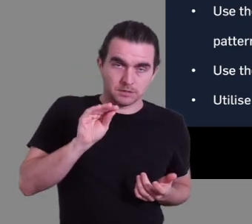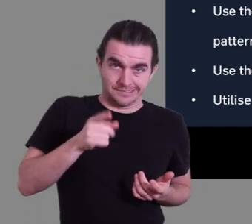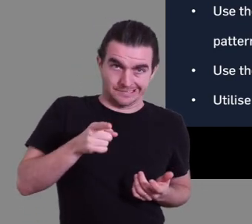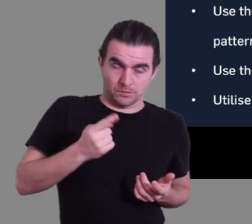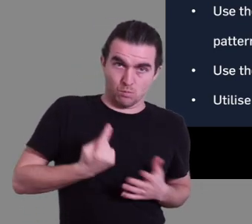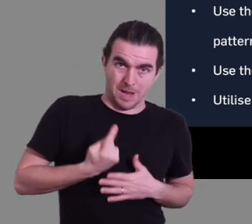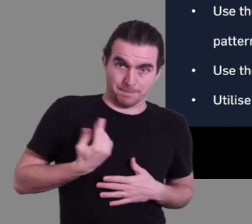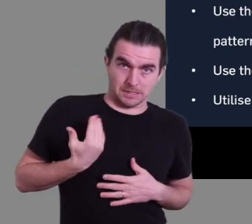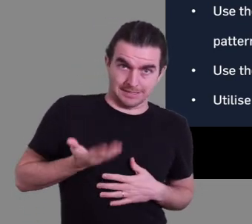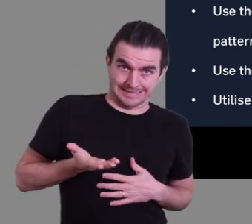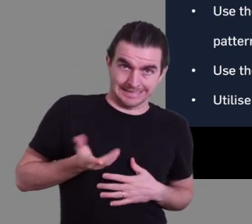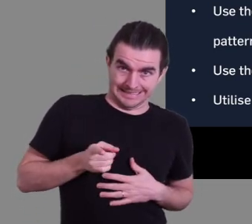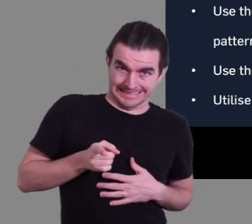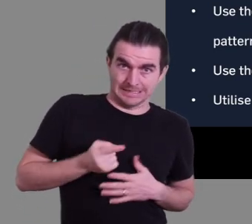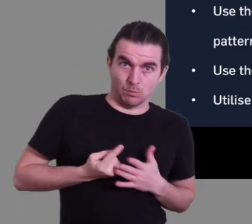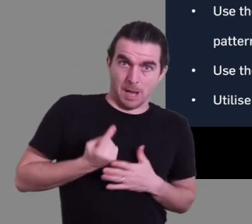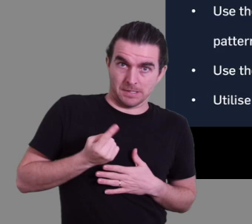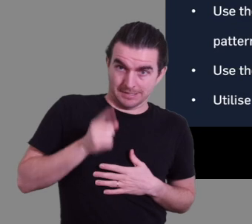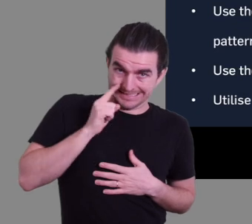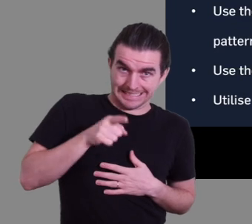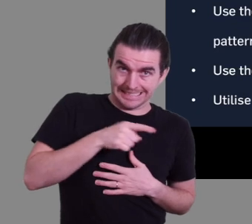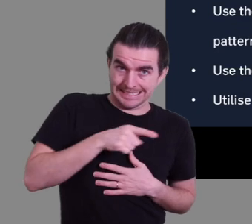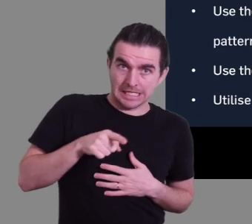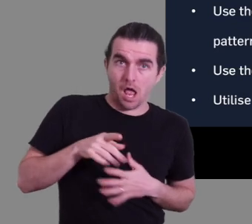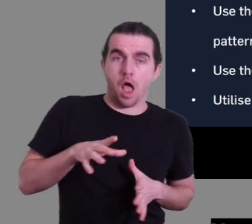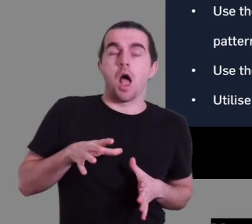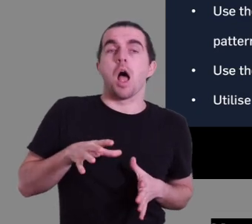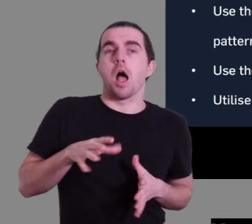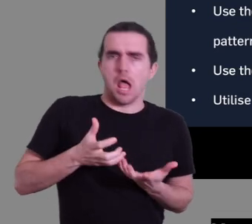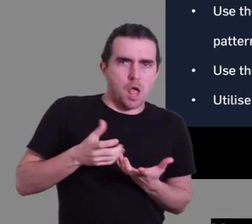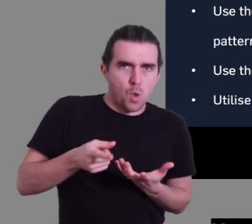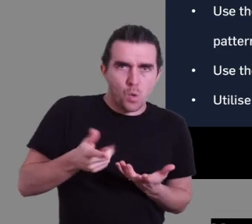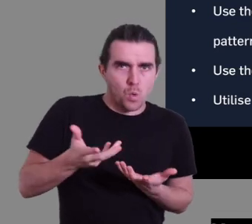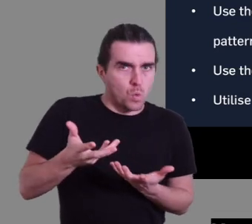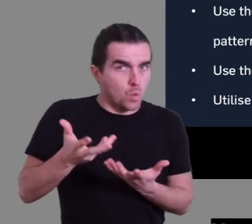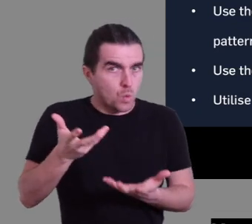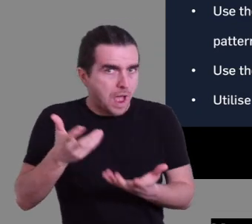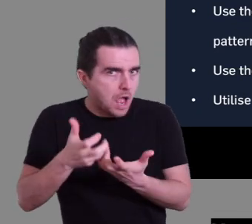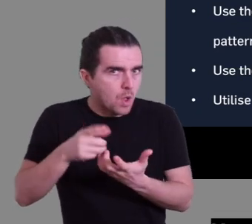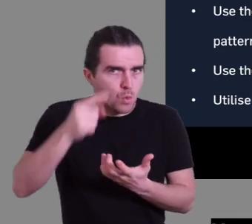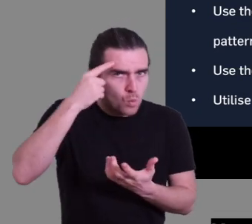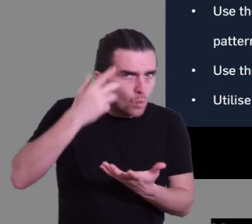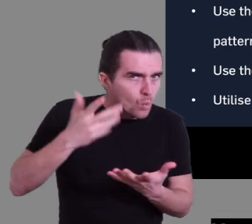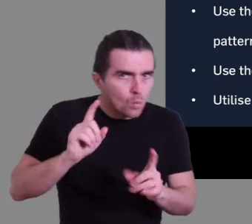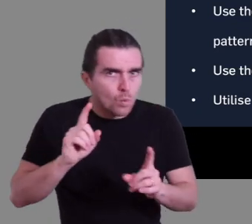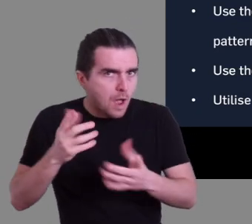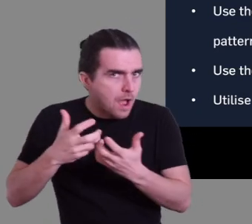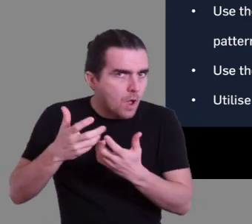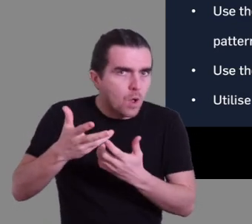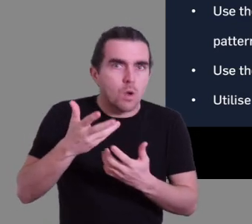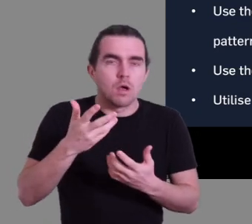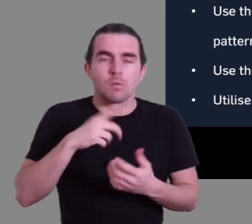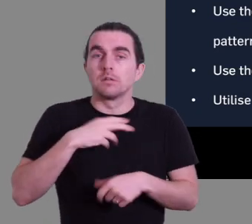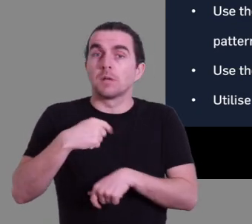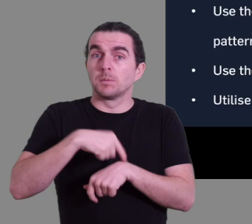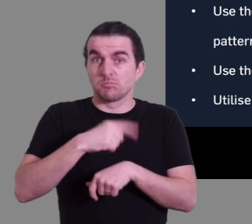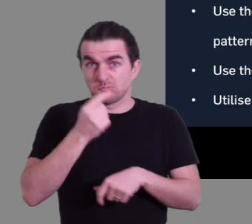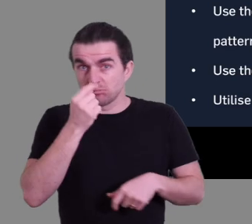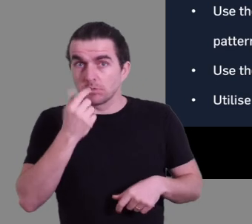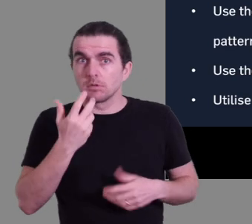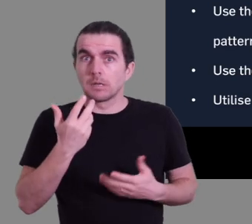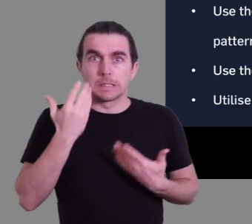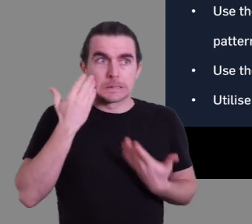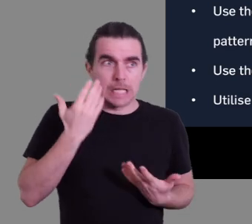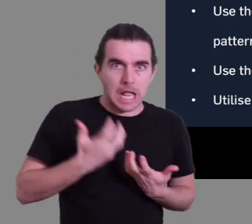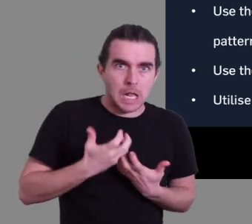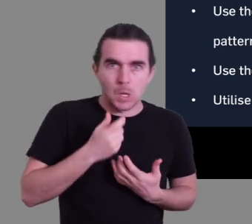know, what happened there? What happened? Why? How did you do it? What did you do? Ask him, because sometimes they can do it